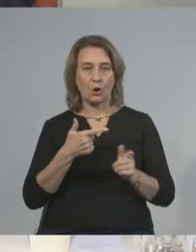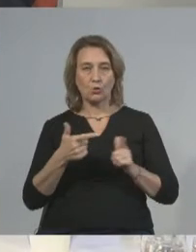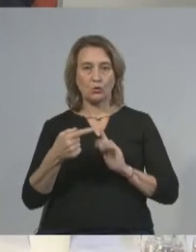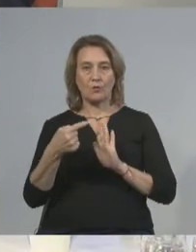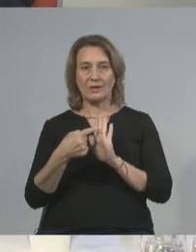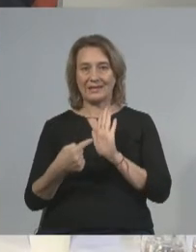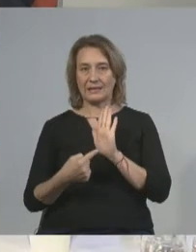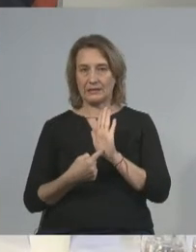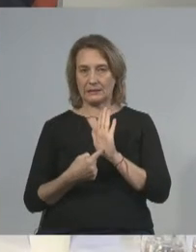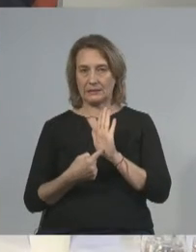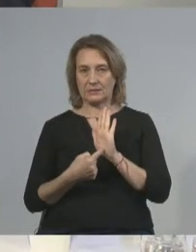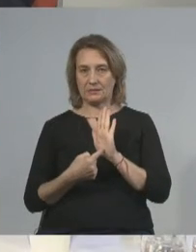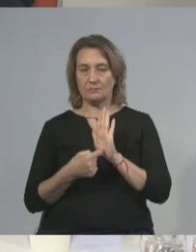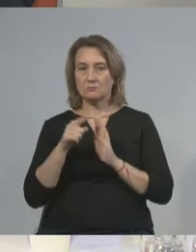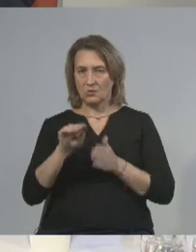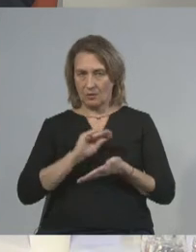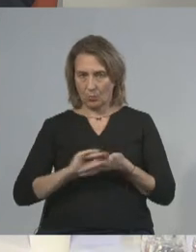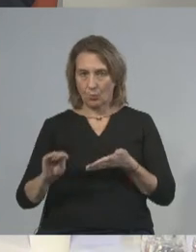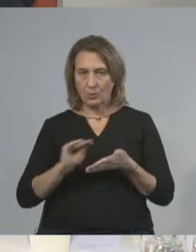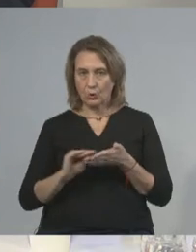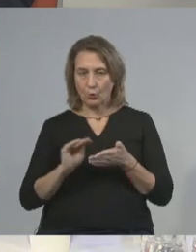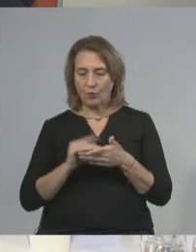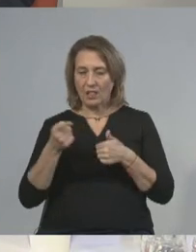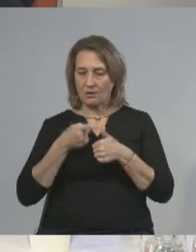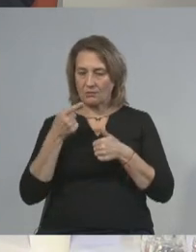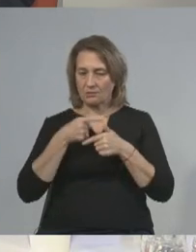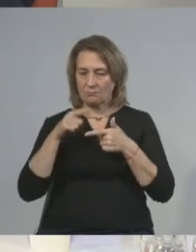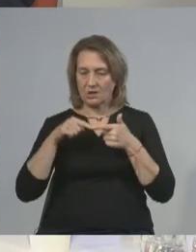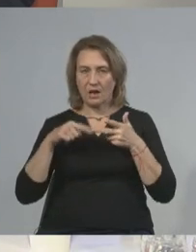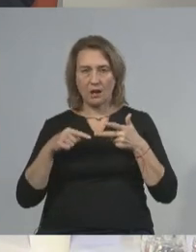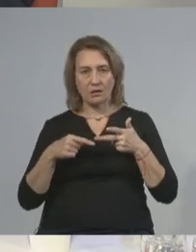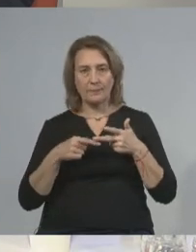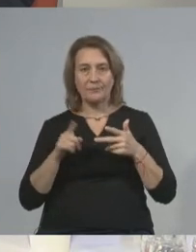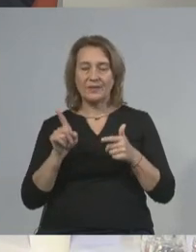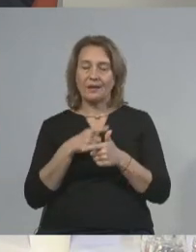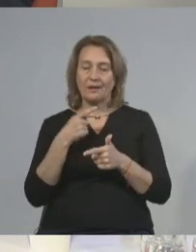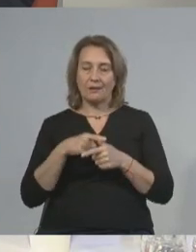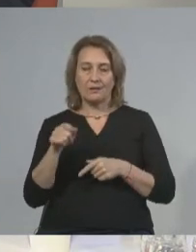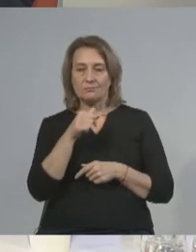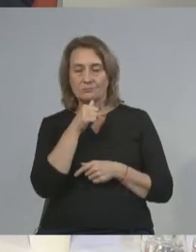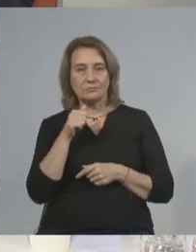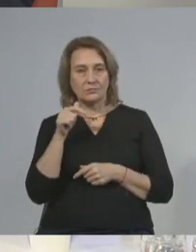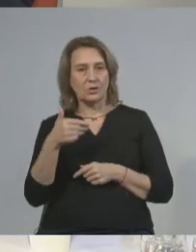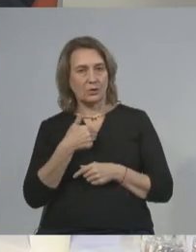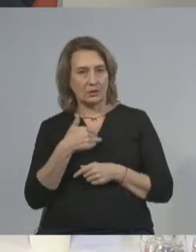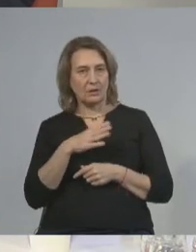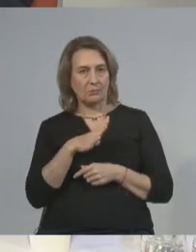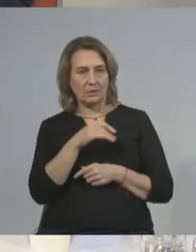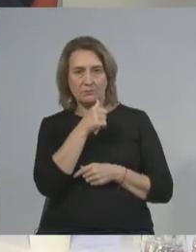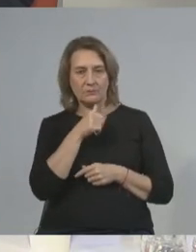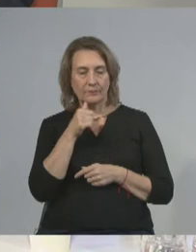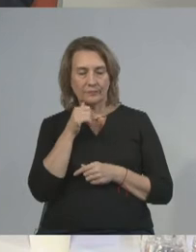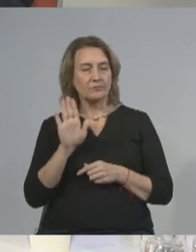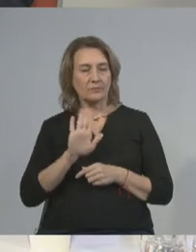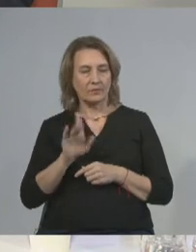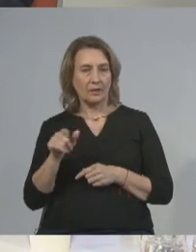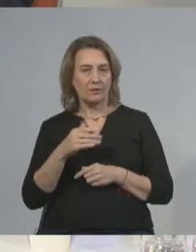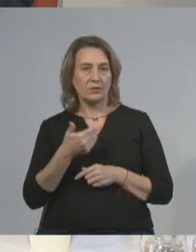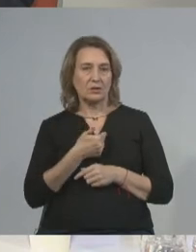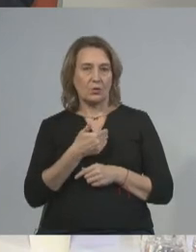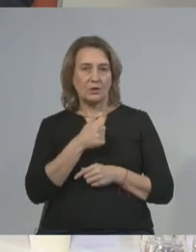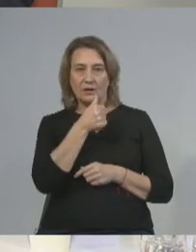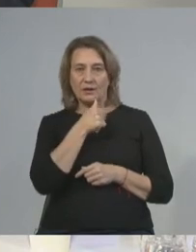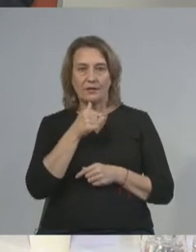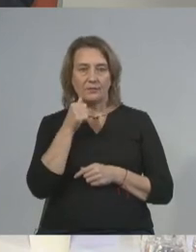that but not all of them are eager to share it publicly did you publish the names of these women